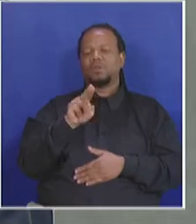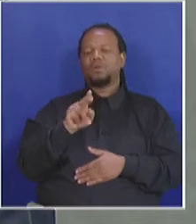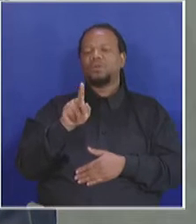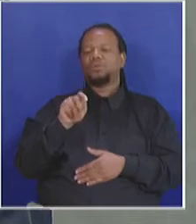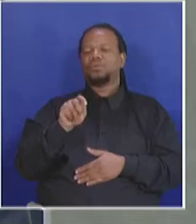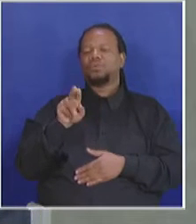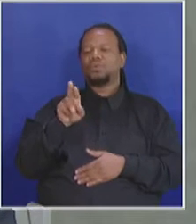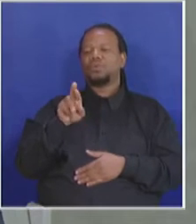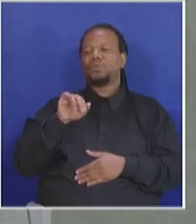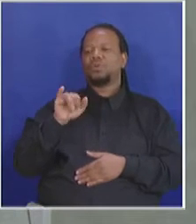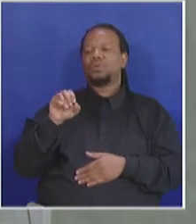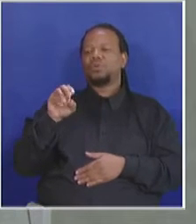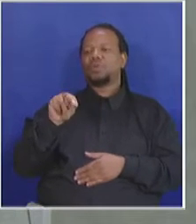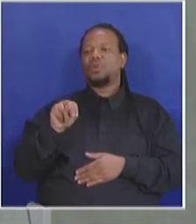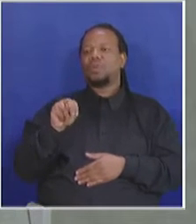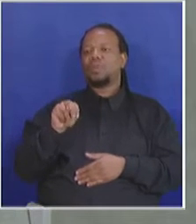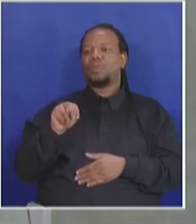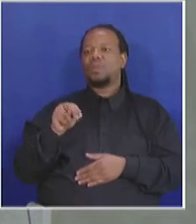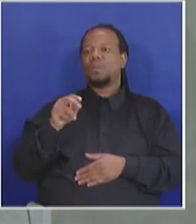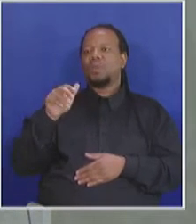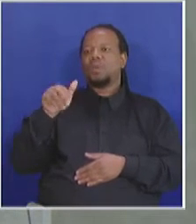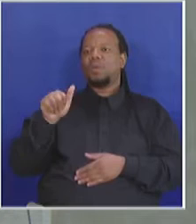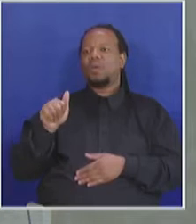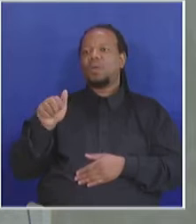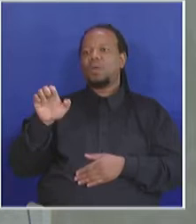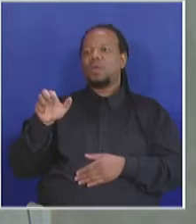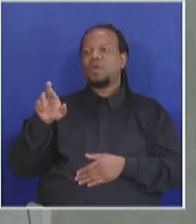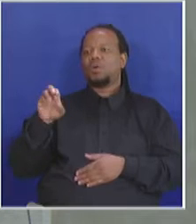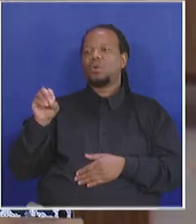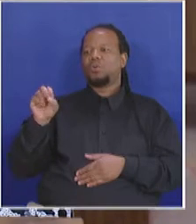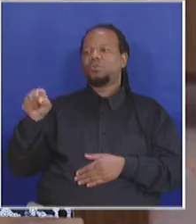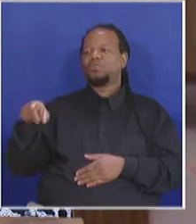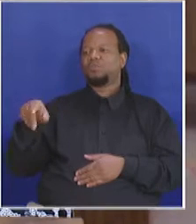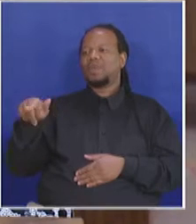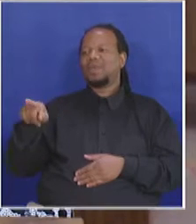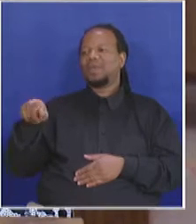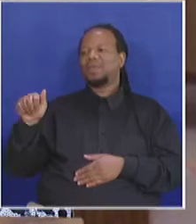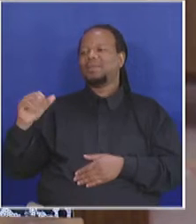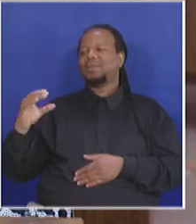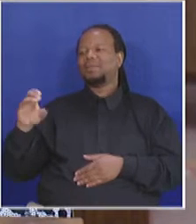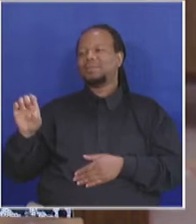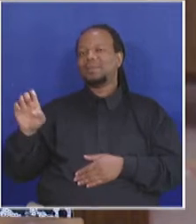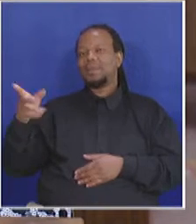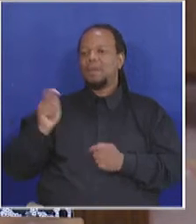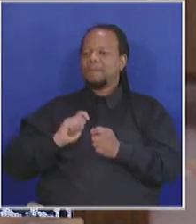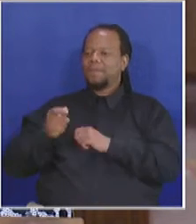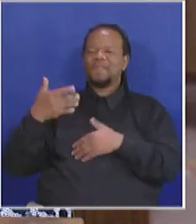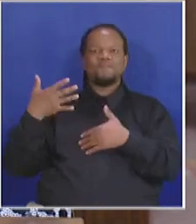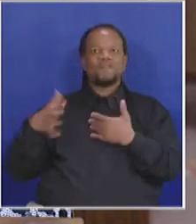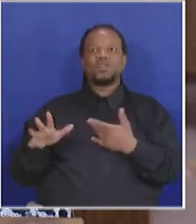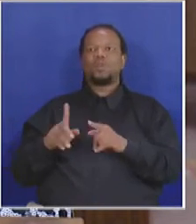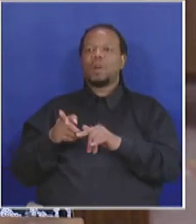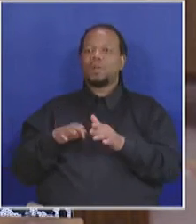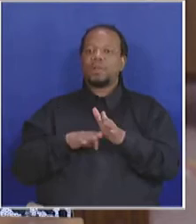has been paid for, but yet no development has taken place. 65 million rand has been spent on